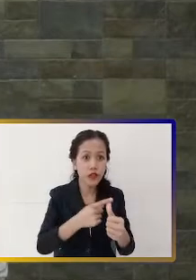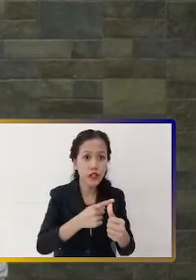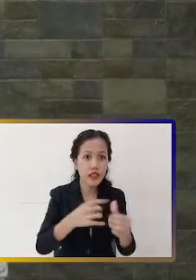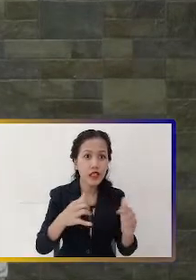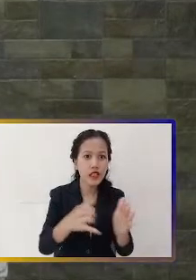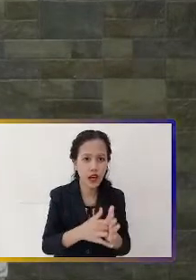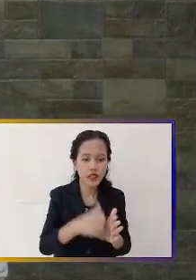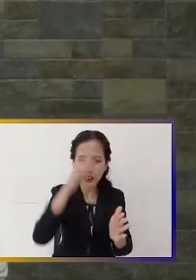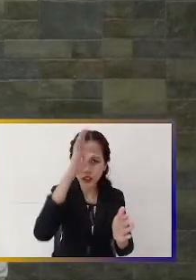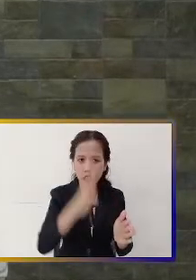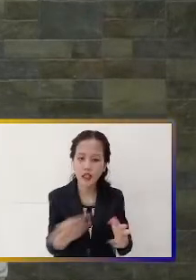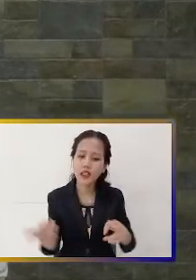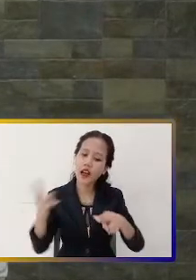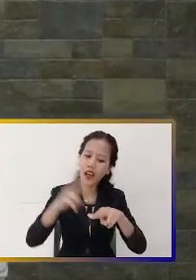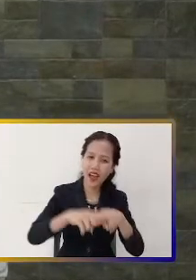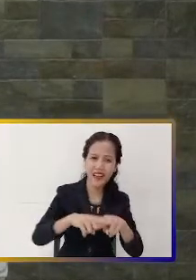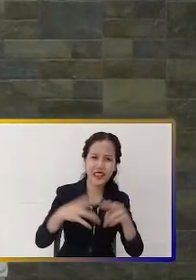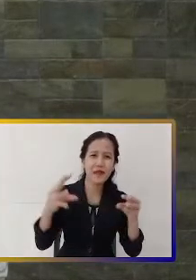rest.